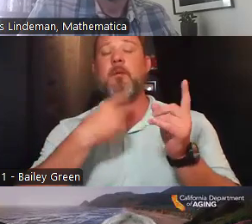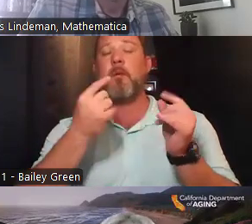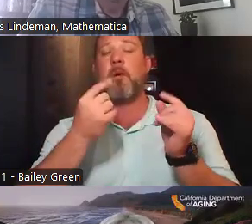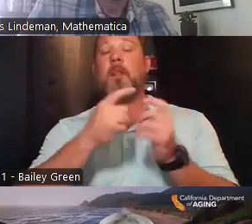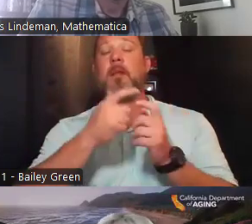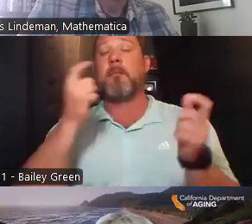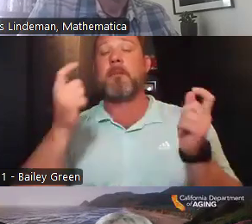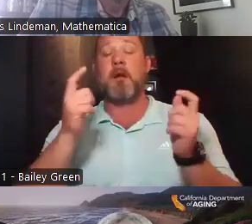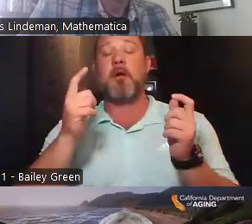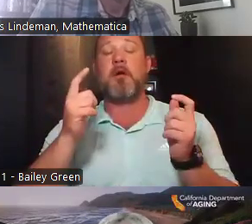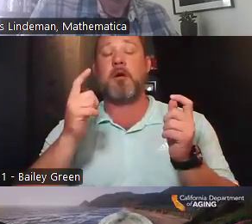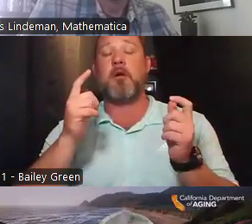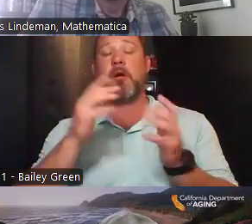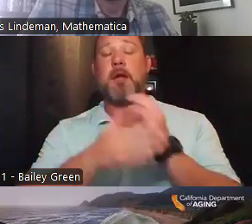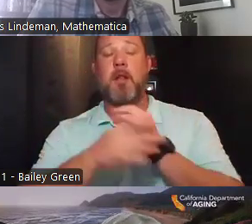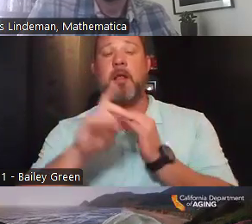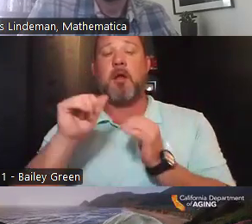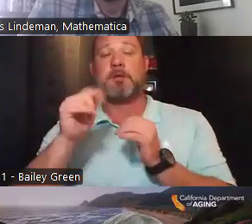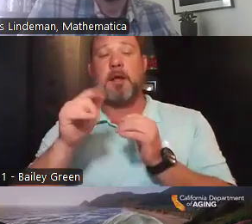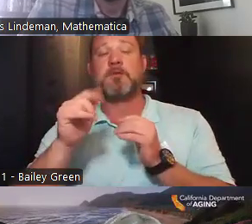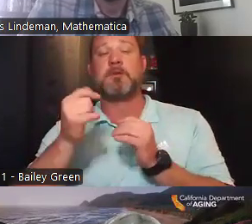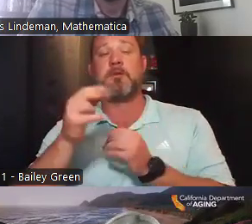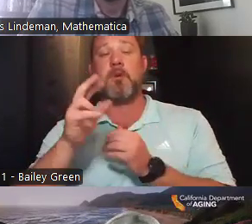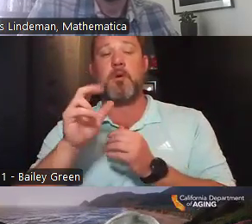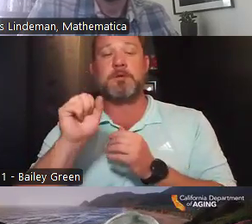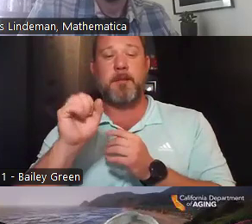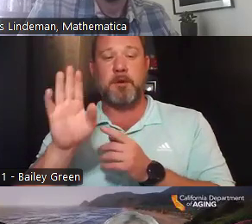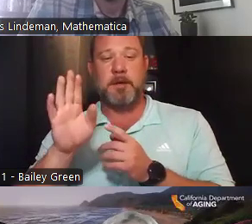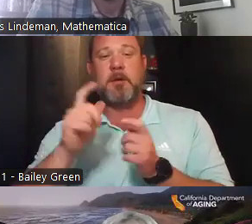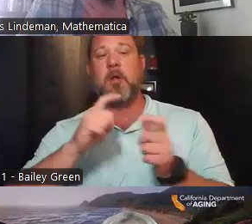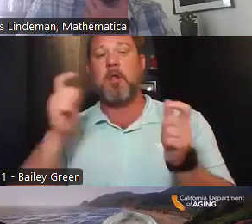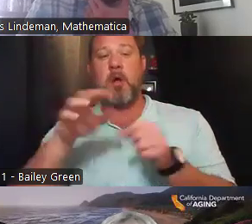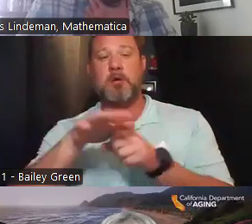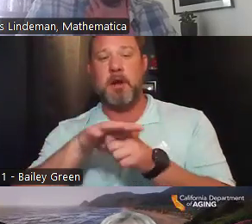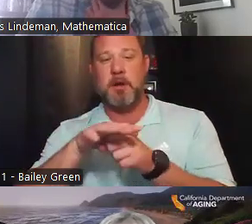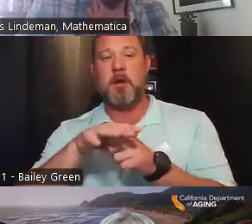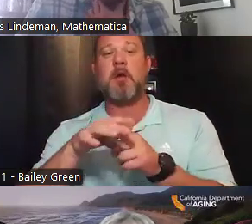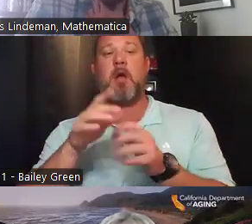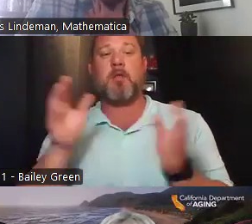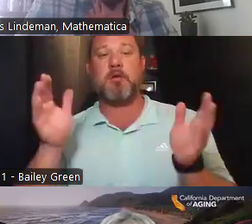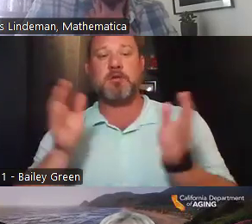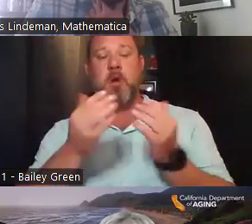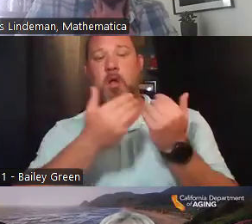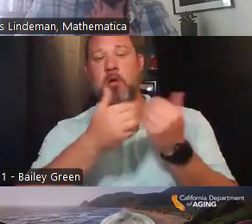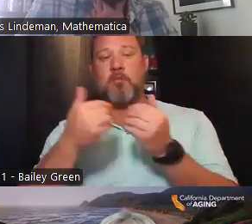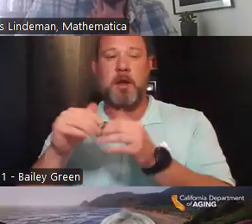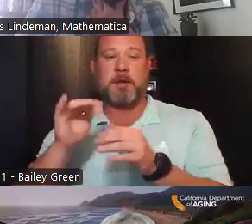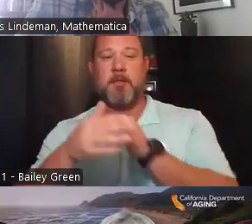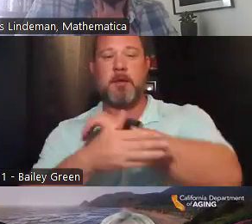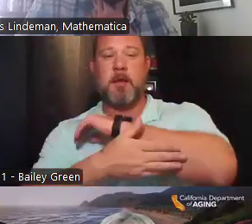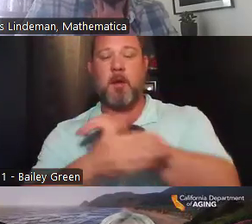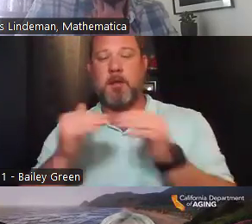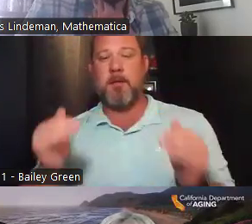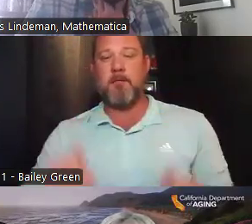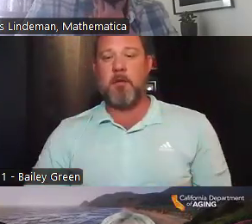LA that has a heavy population or San Bernardino that is a large area, is there a smaller breakdown than just the county